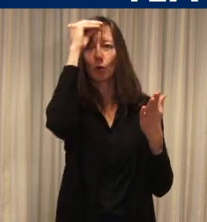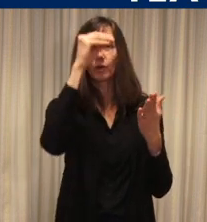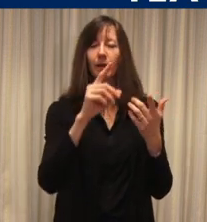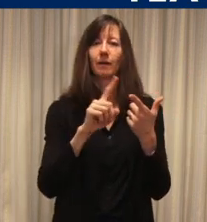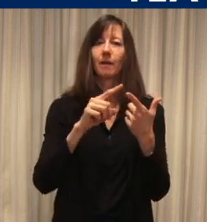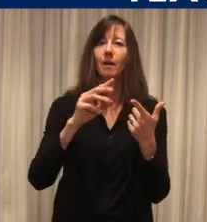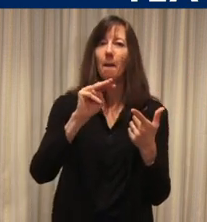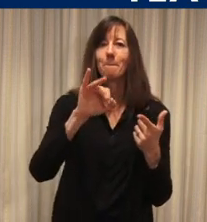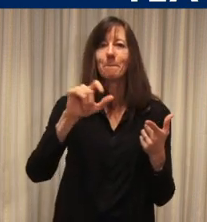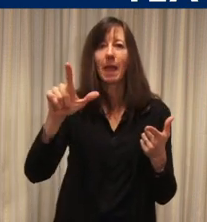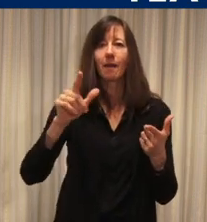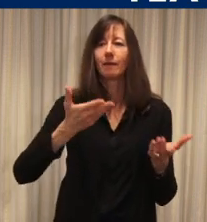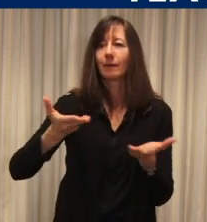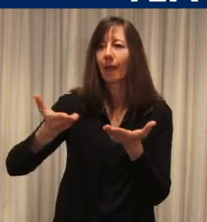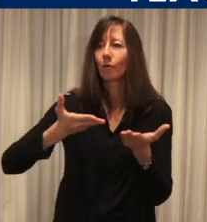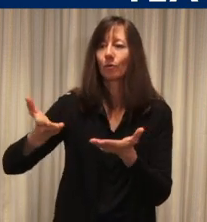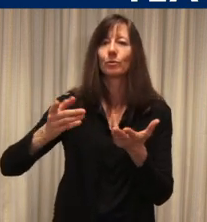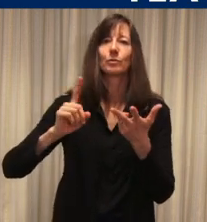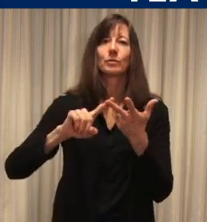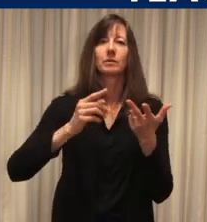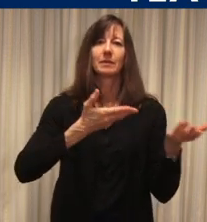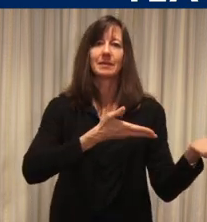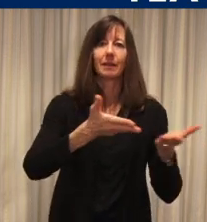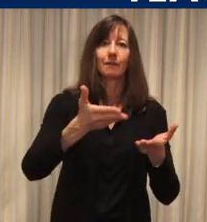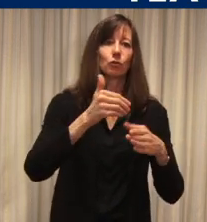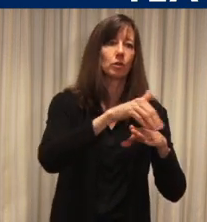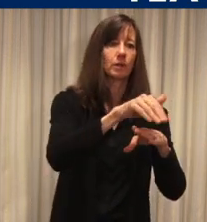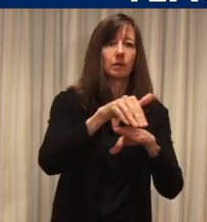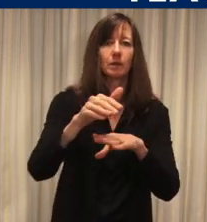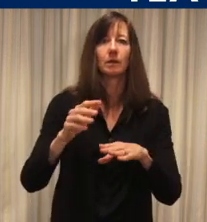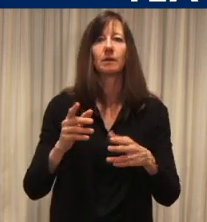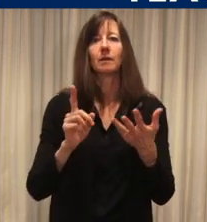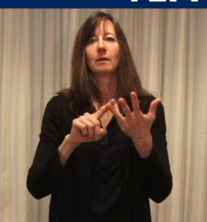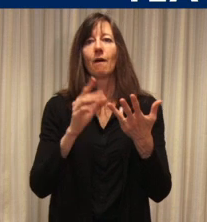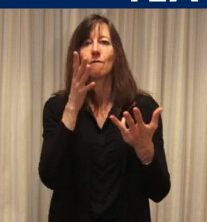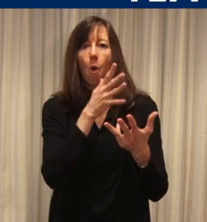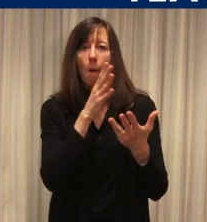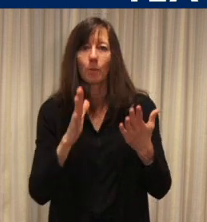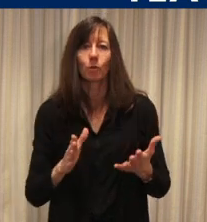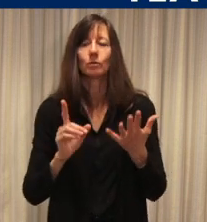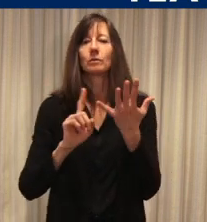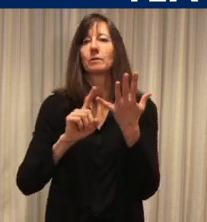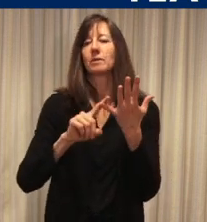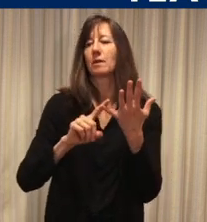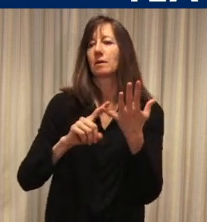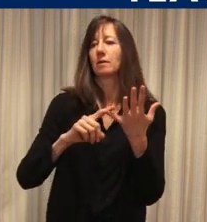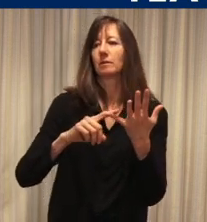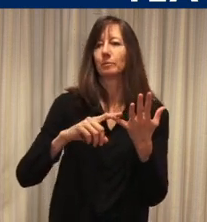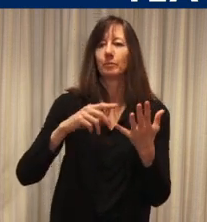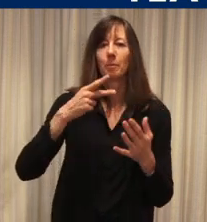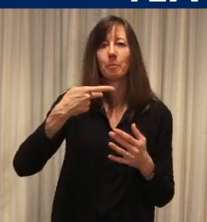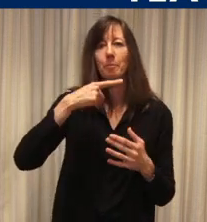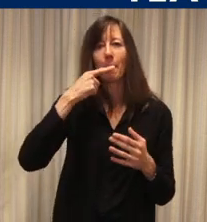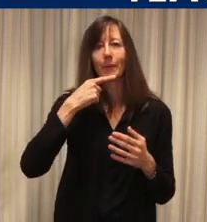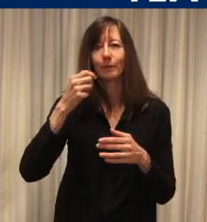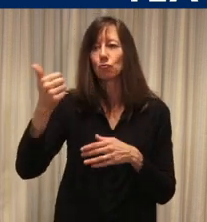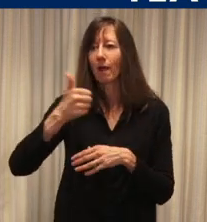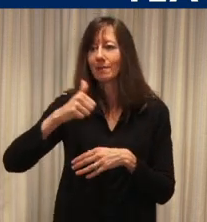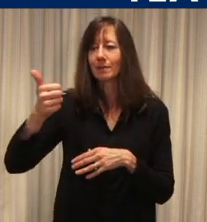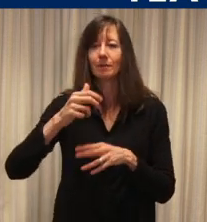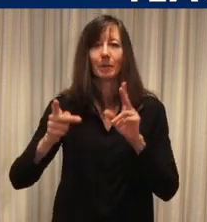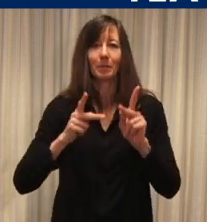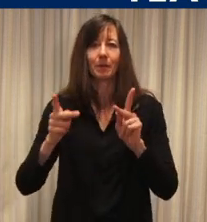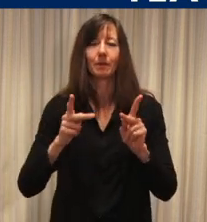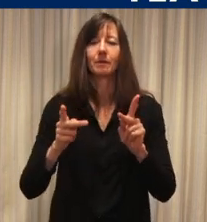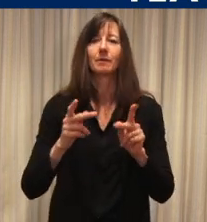workers, our pharmacy workers, public transit workers, all the parents out there